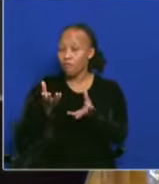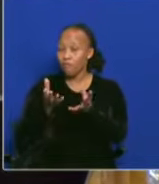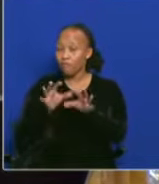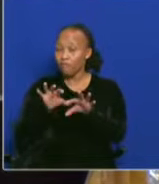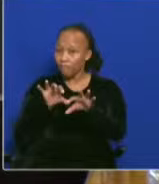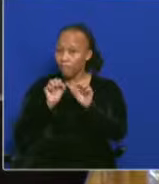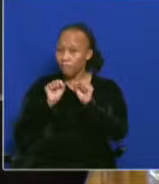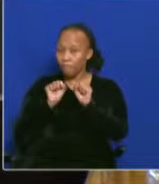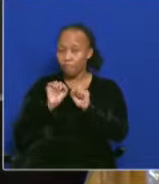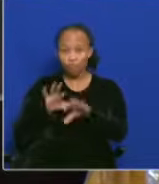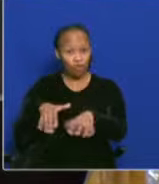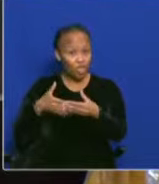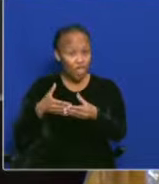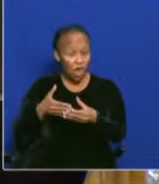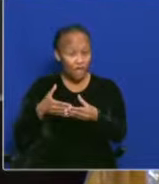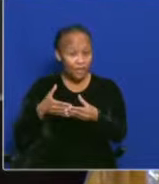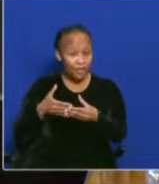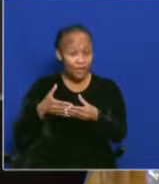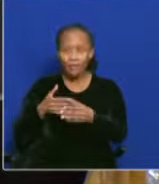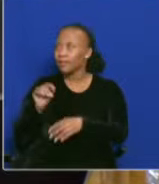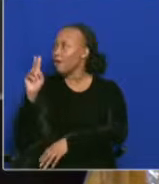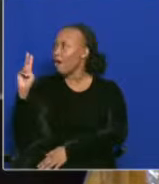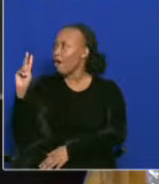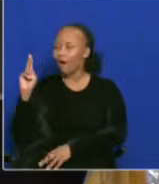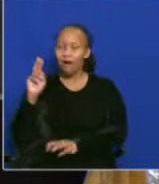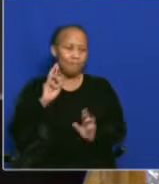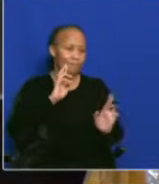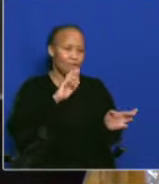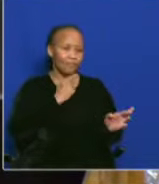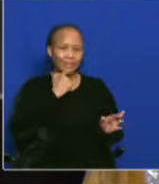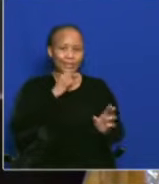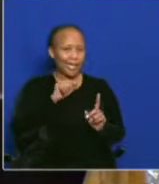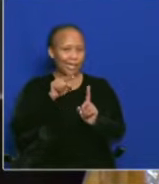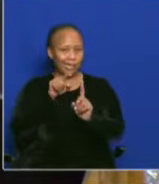General Khan says, I haven't heard from him yet.